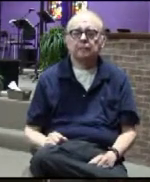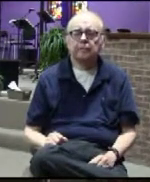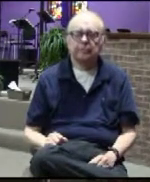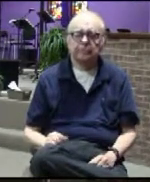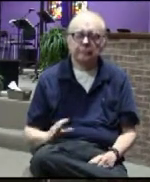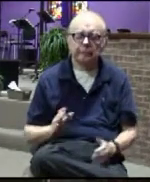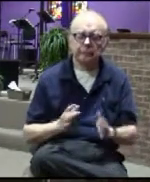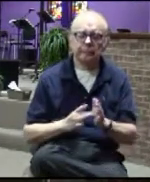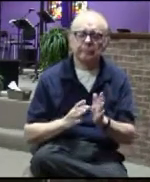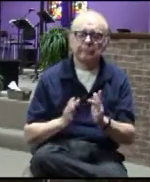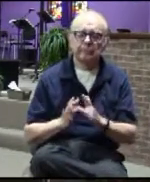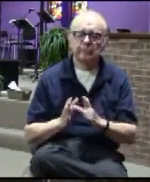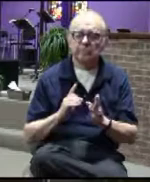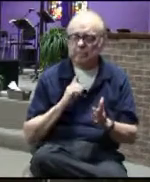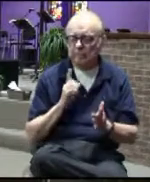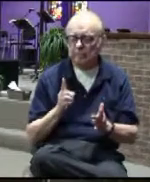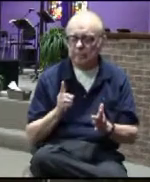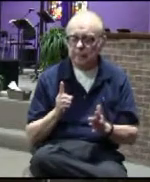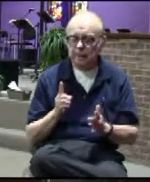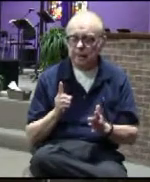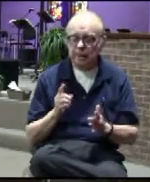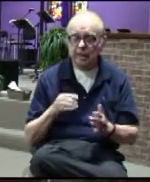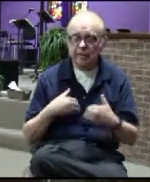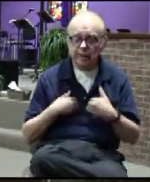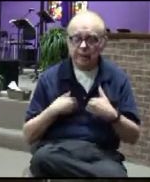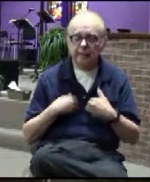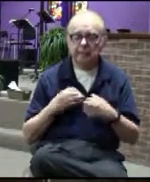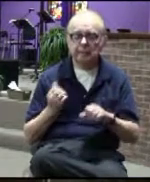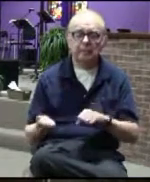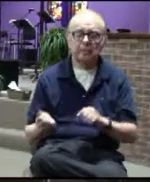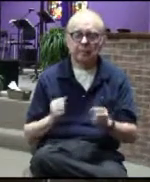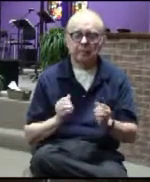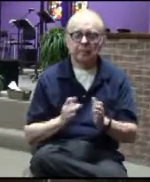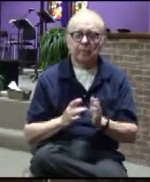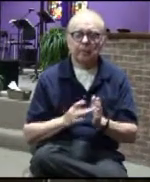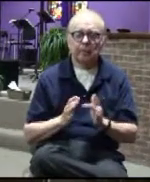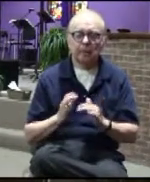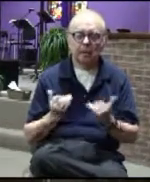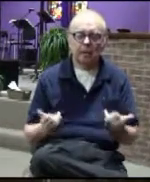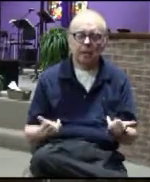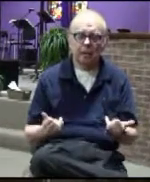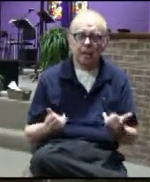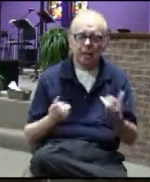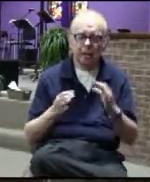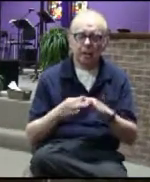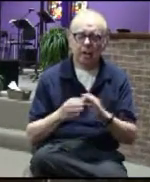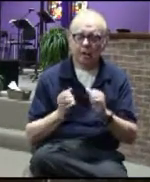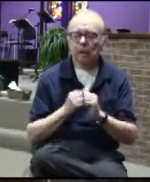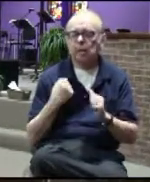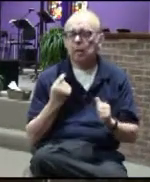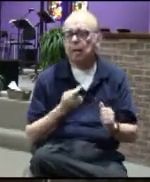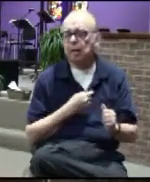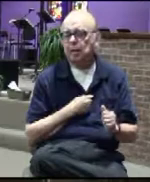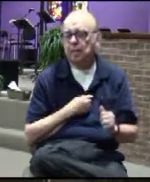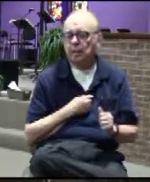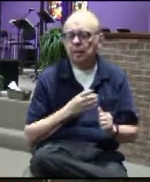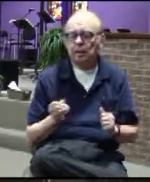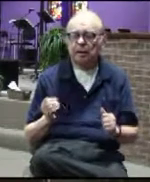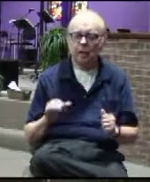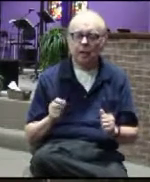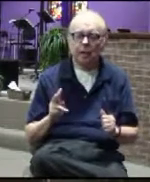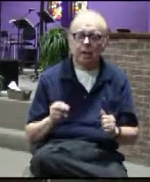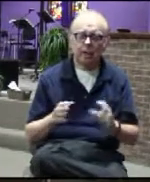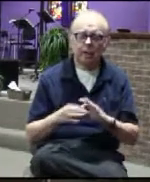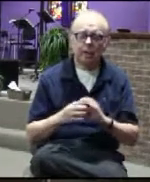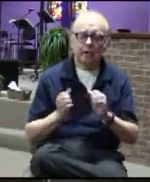Jesus is being baptized now Jesus is relating with us and John